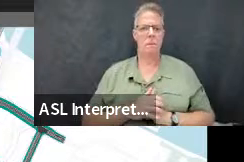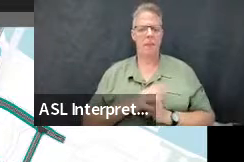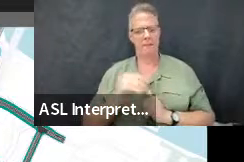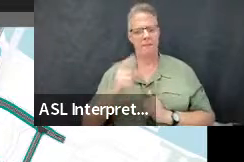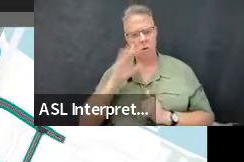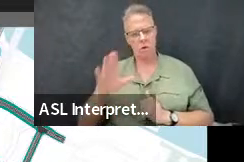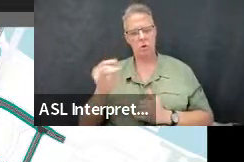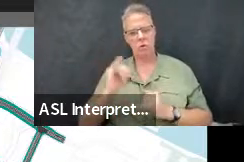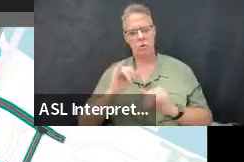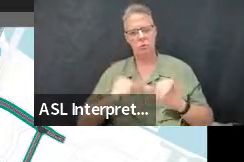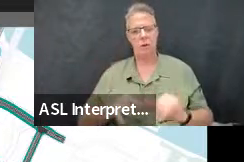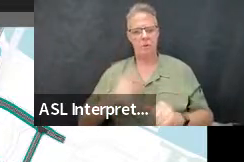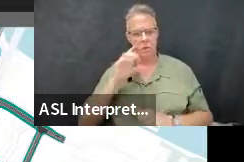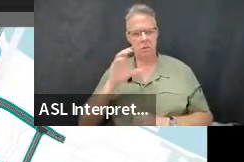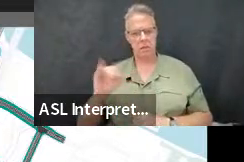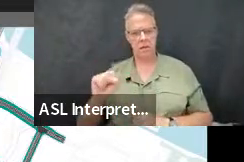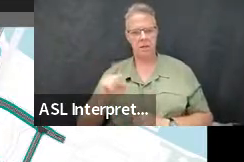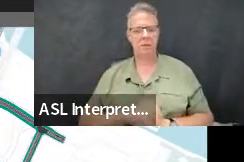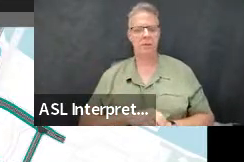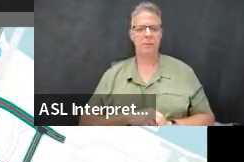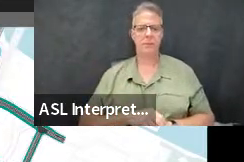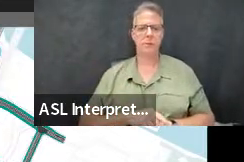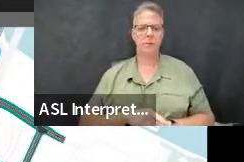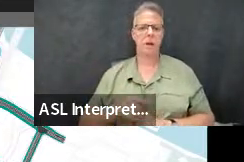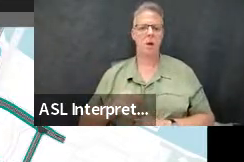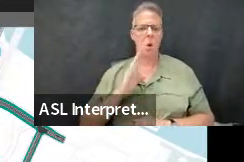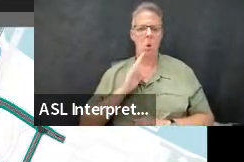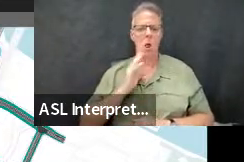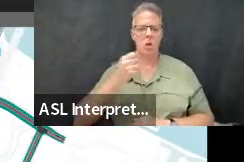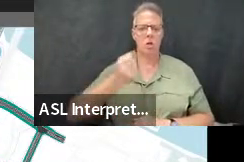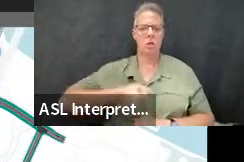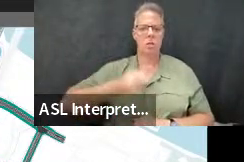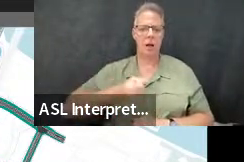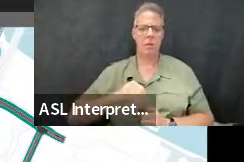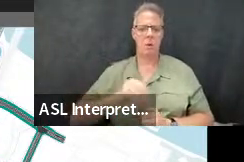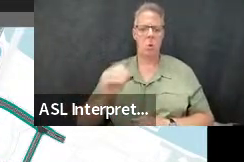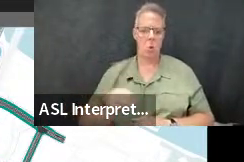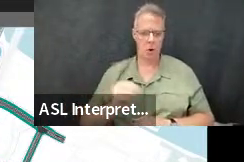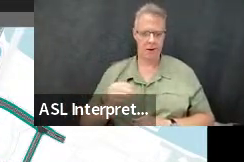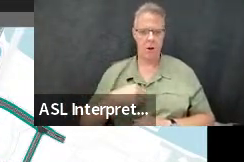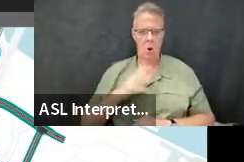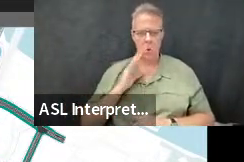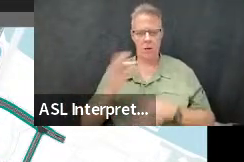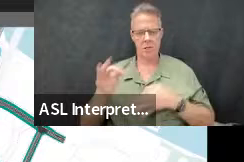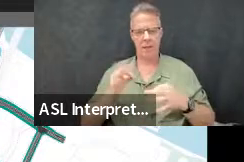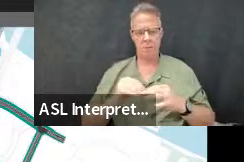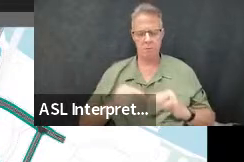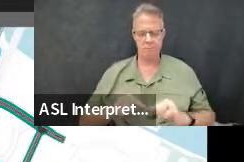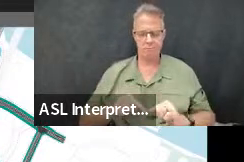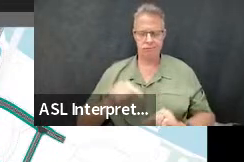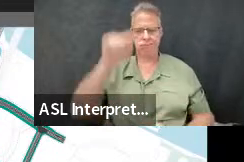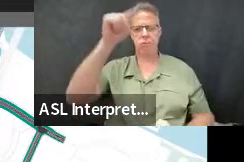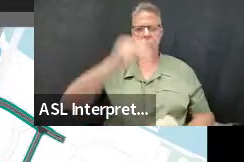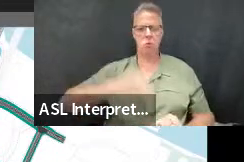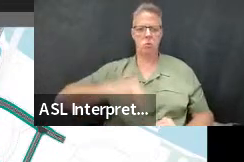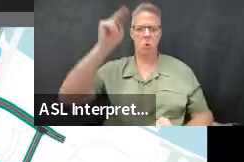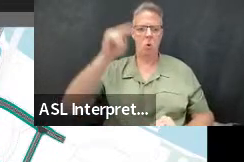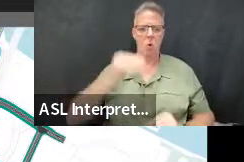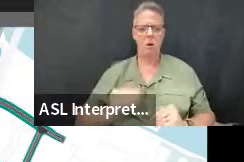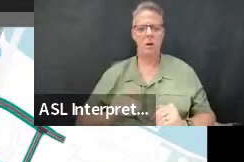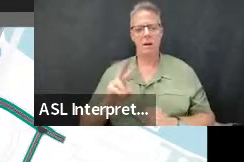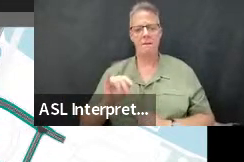SEIS. So I'm going to start at the south end of the program area in Oregon and keep moving north. We're at the south end, that's Victory